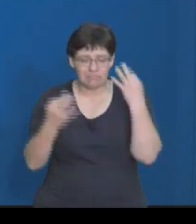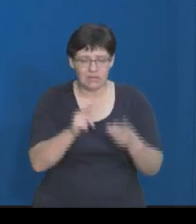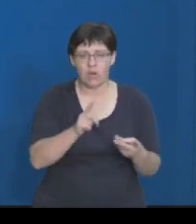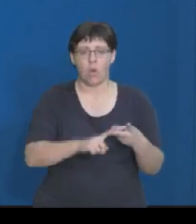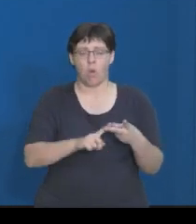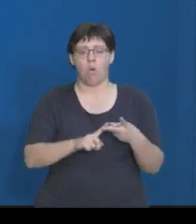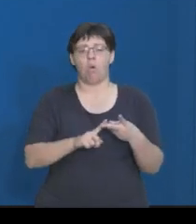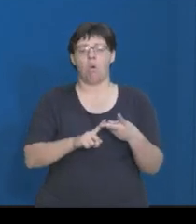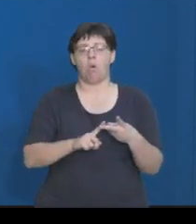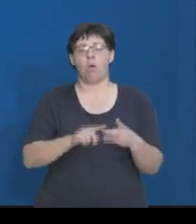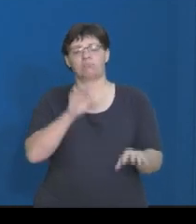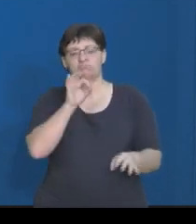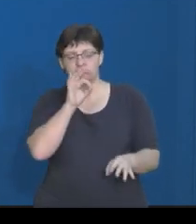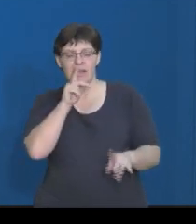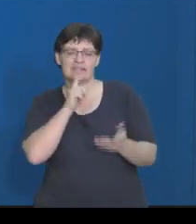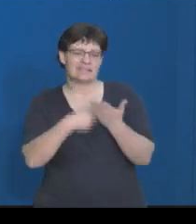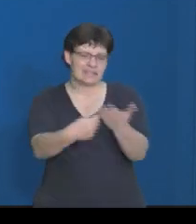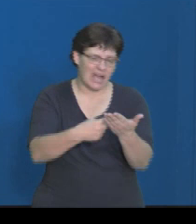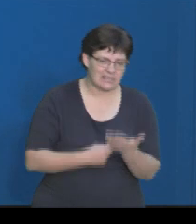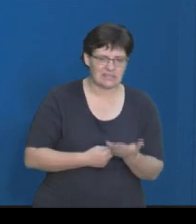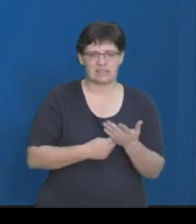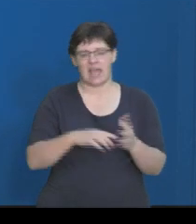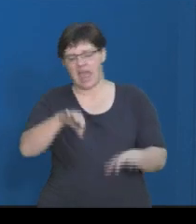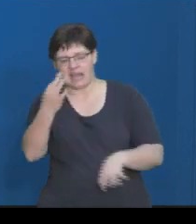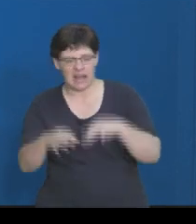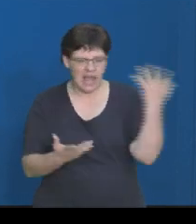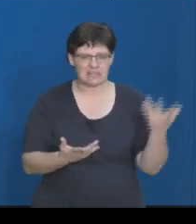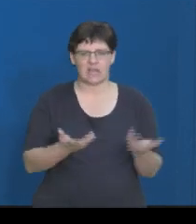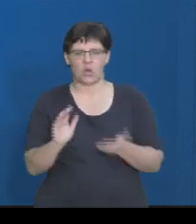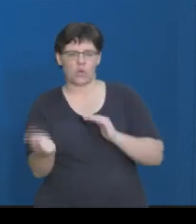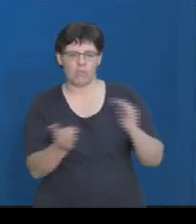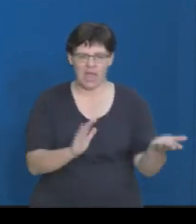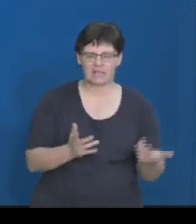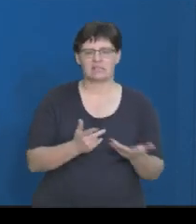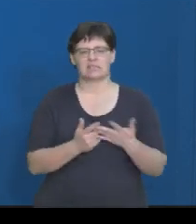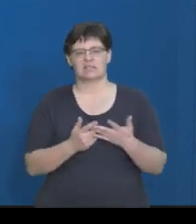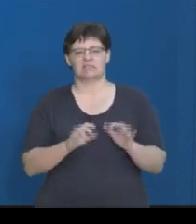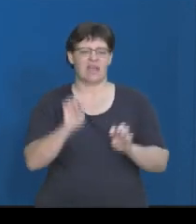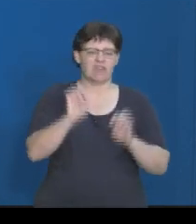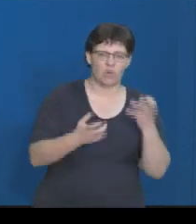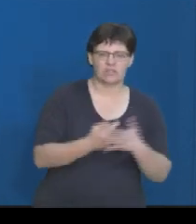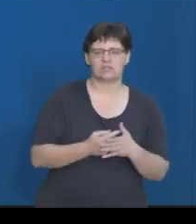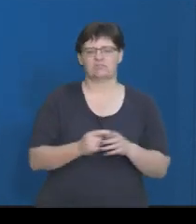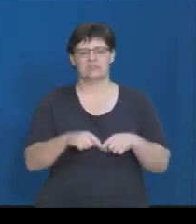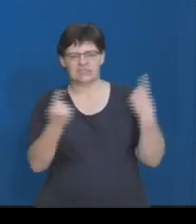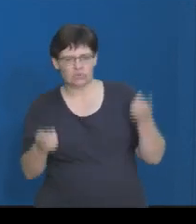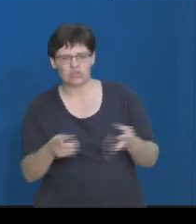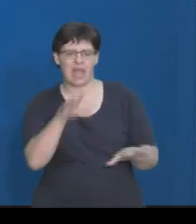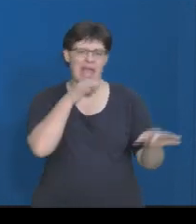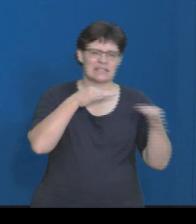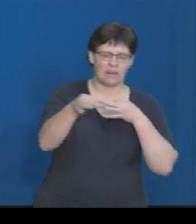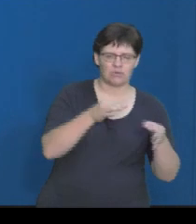critically discuss or analyze, compare, evaluate, distinguish, differentiate,